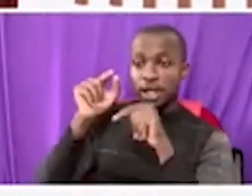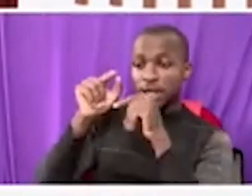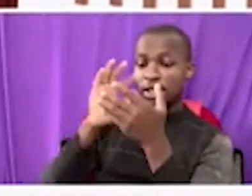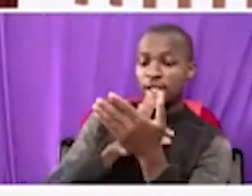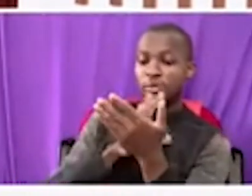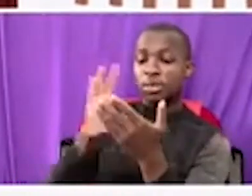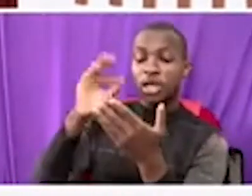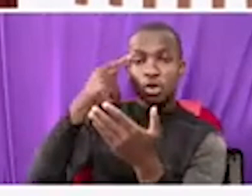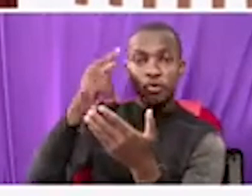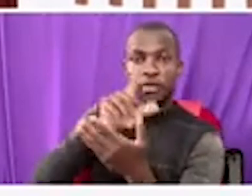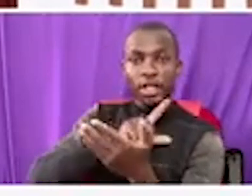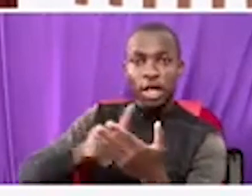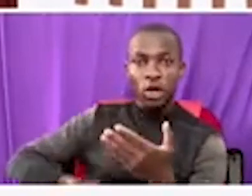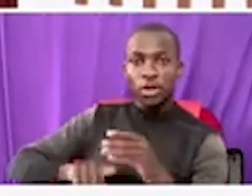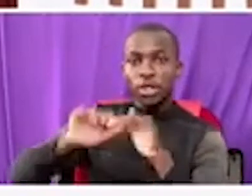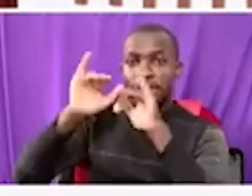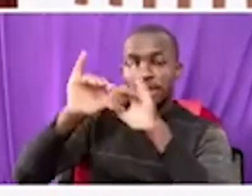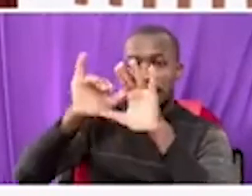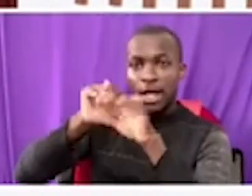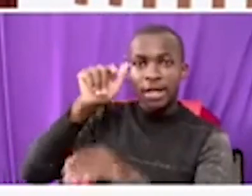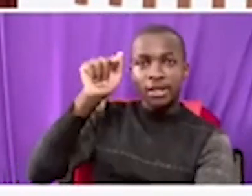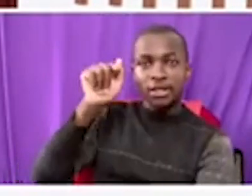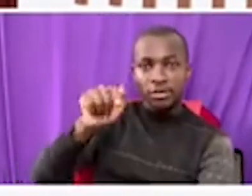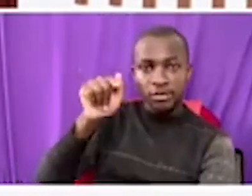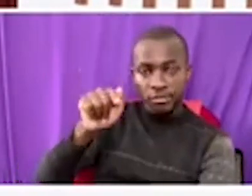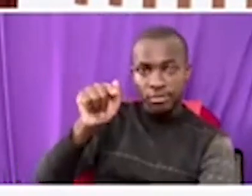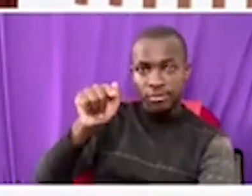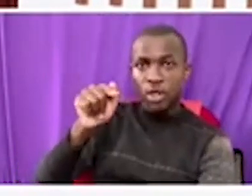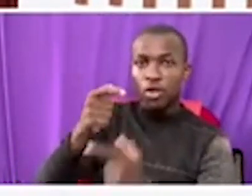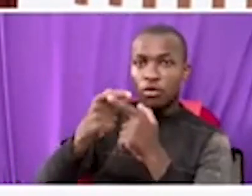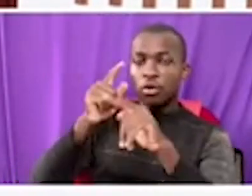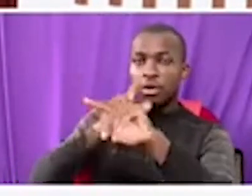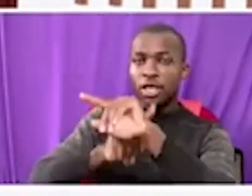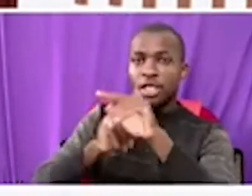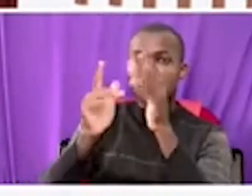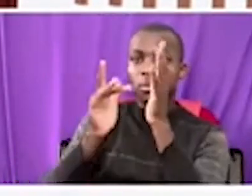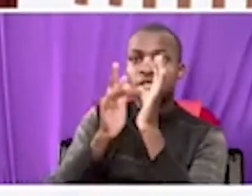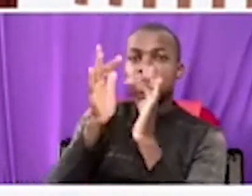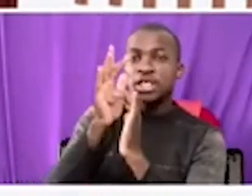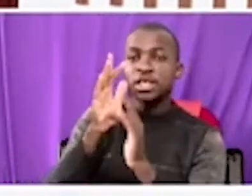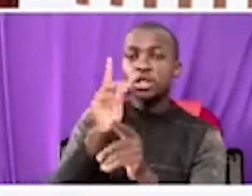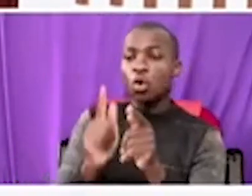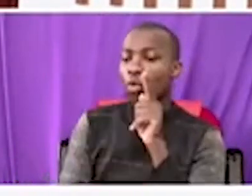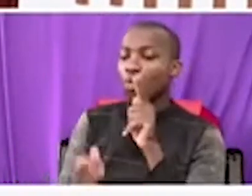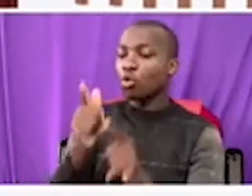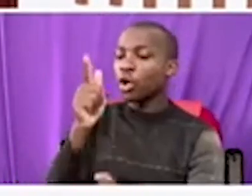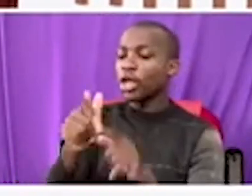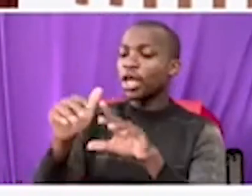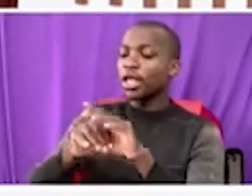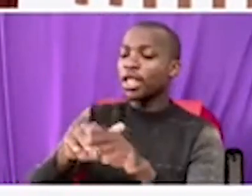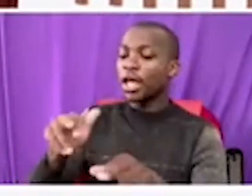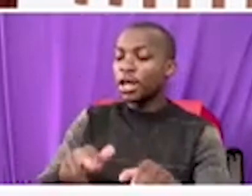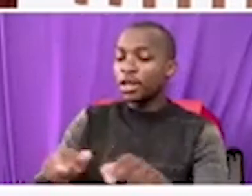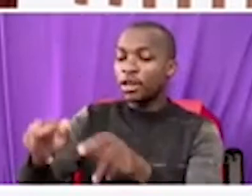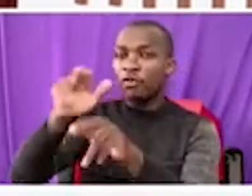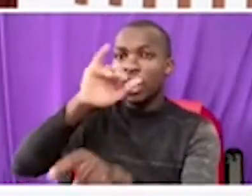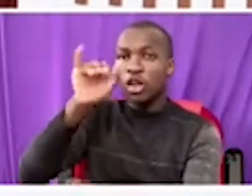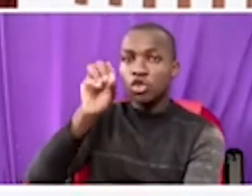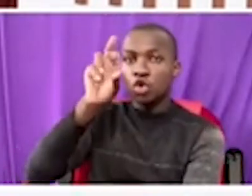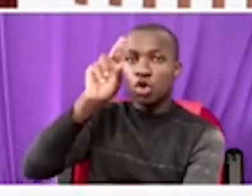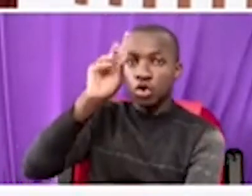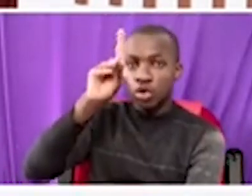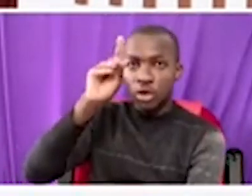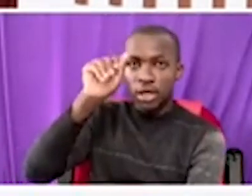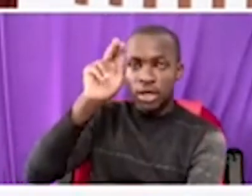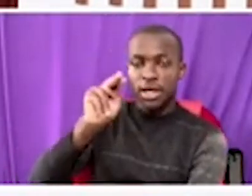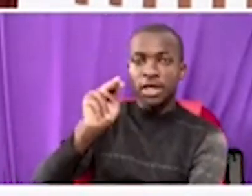the Lord will rest upon him. Reminiscent of the time that Jesus was walking into the river Jordan, and here is John the Baptist